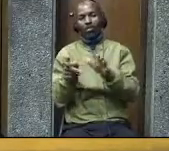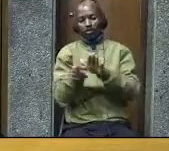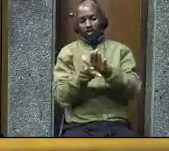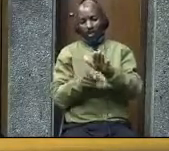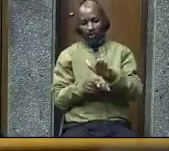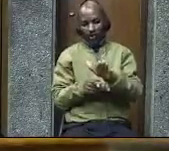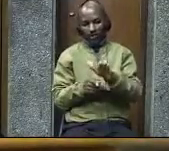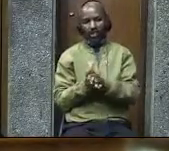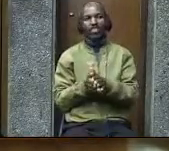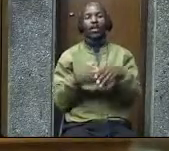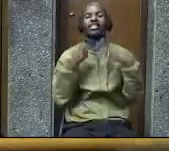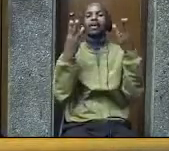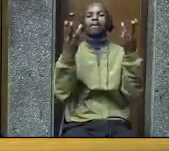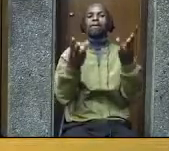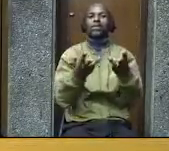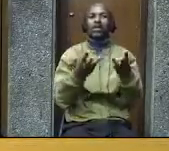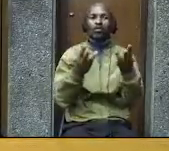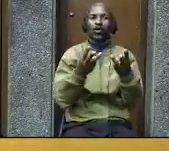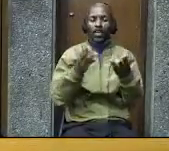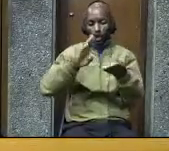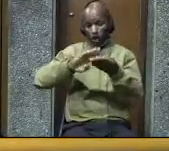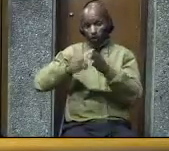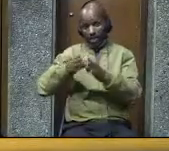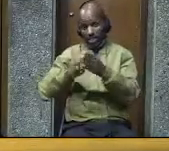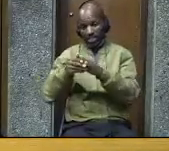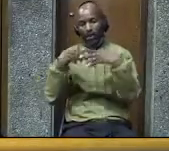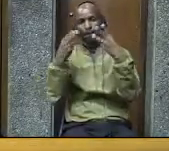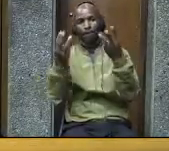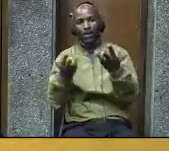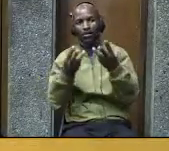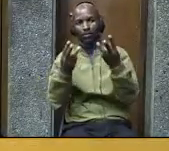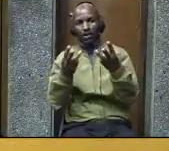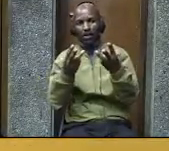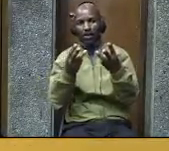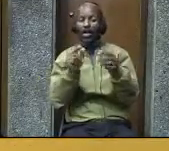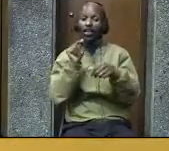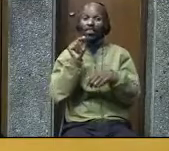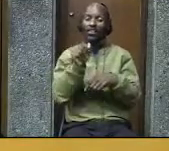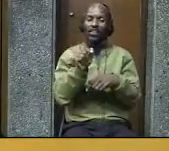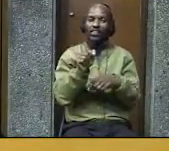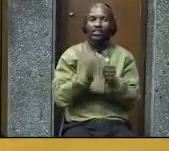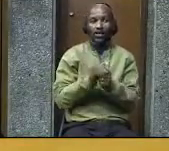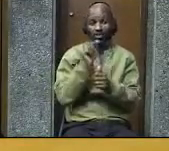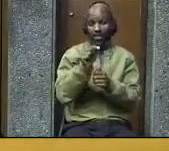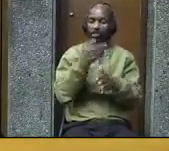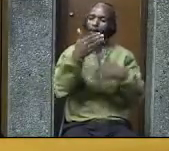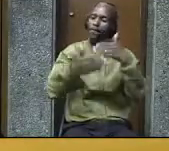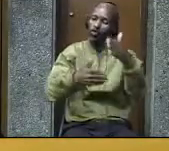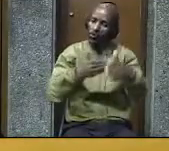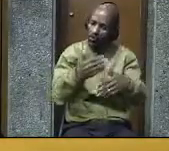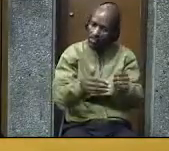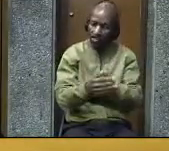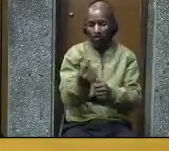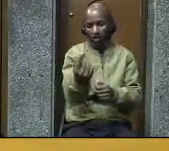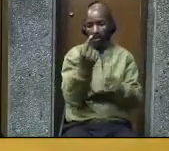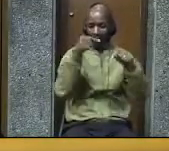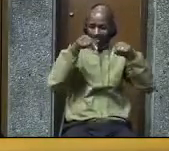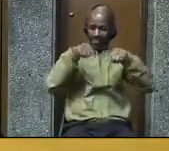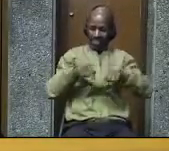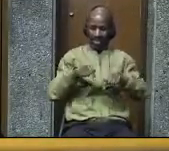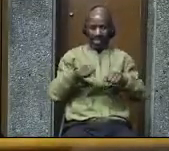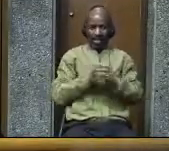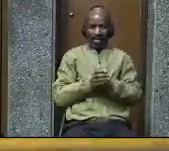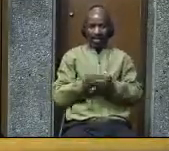As common people, community people, how is this process of coming